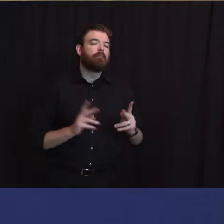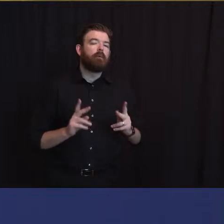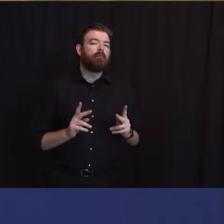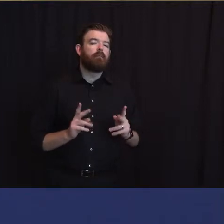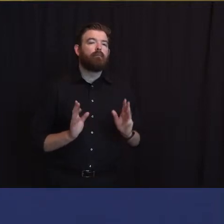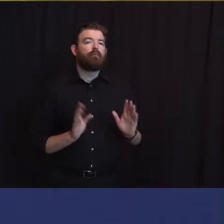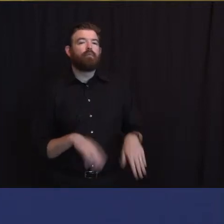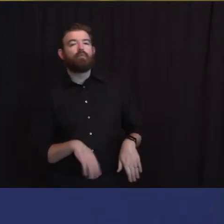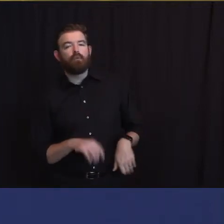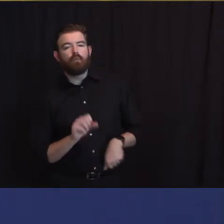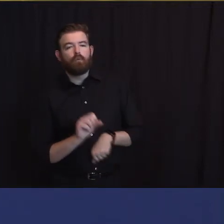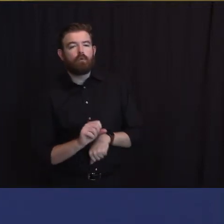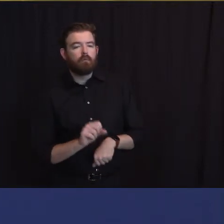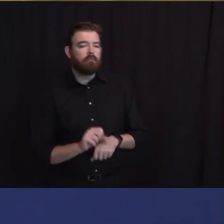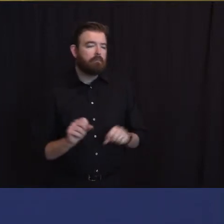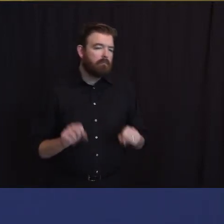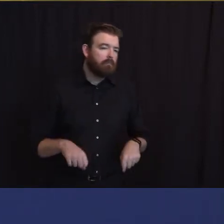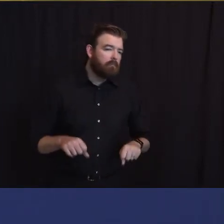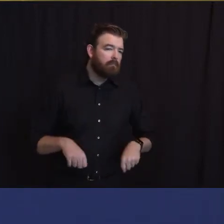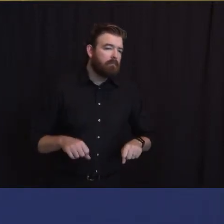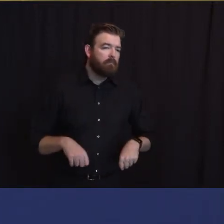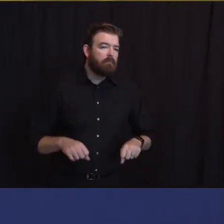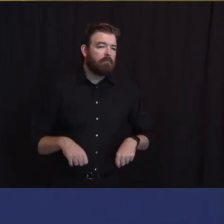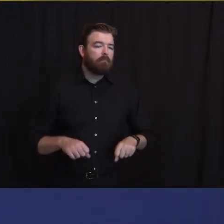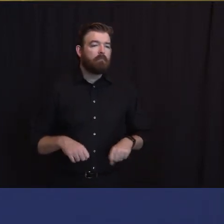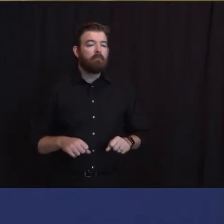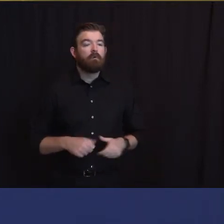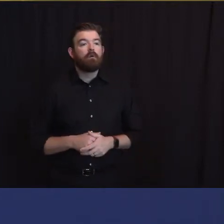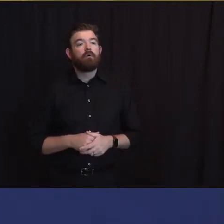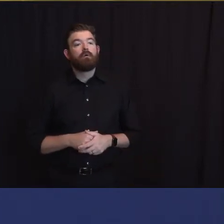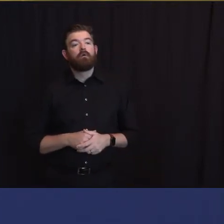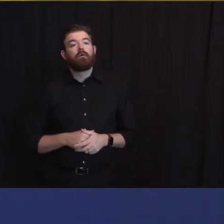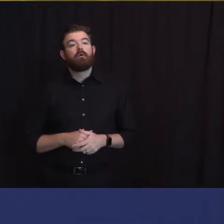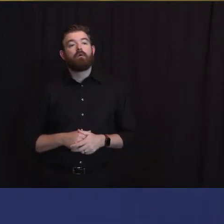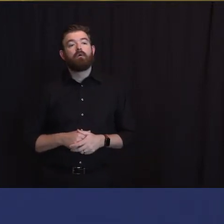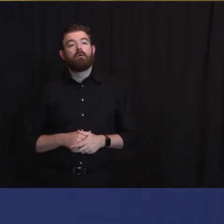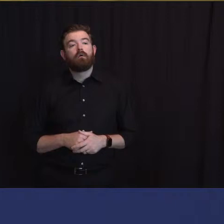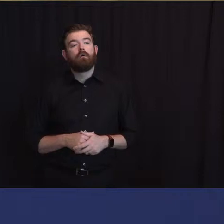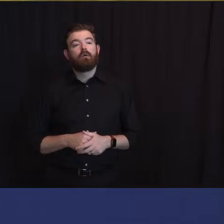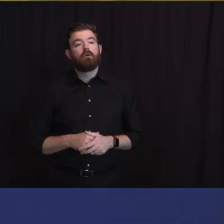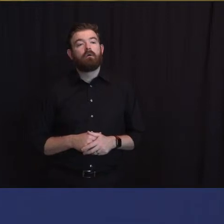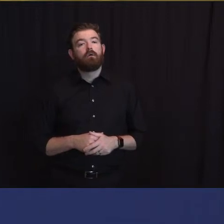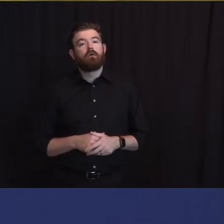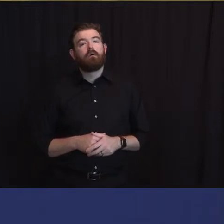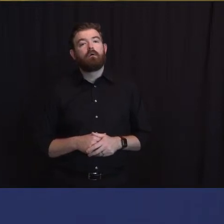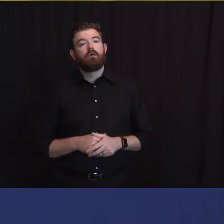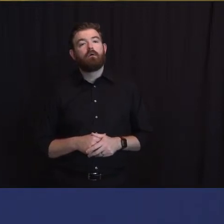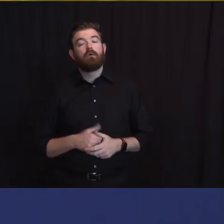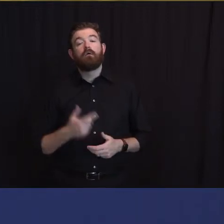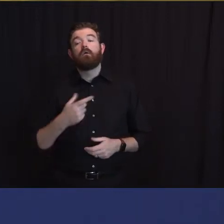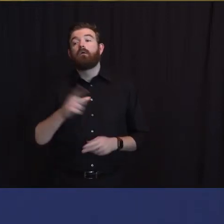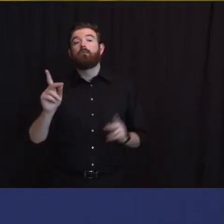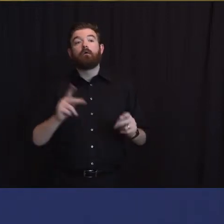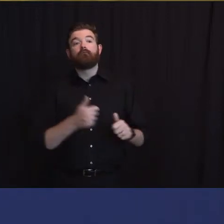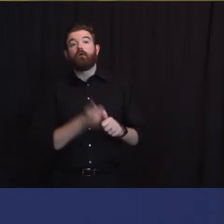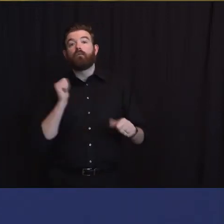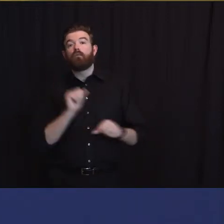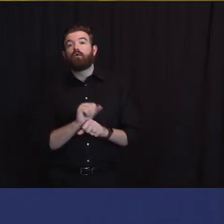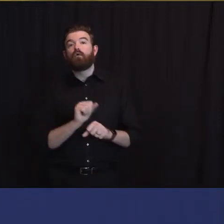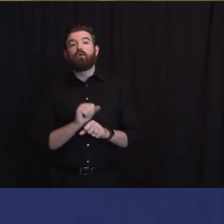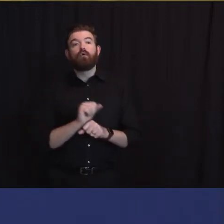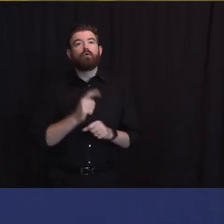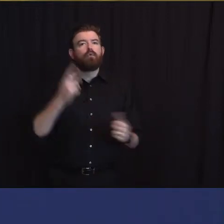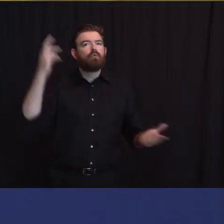host of other factors. Lack of childcare or access to childcare, schools not being fully back in